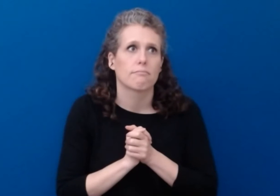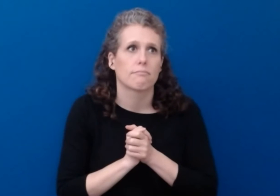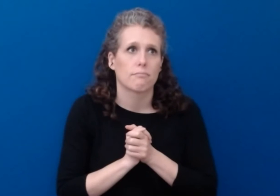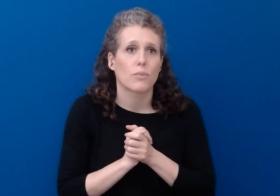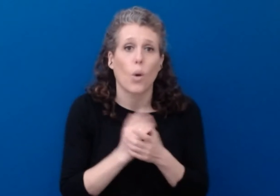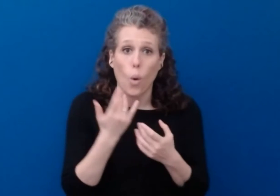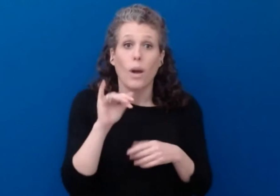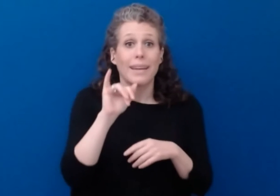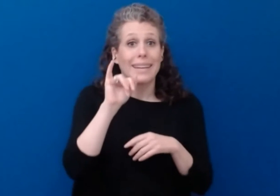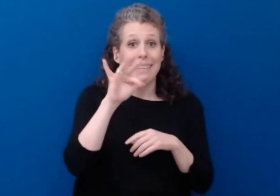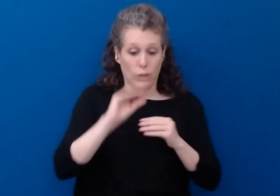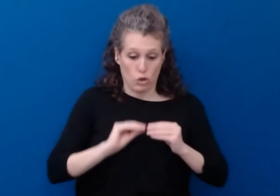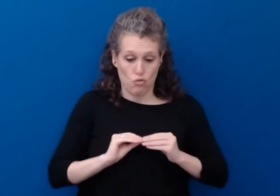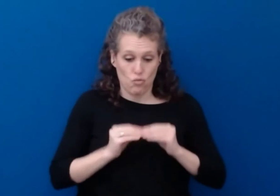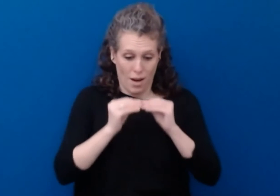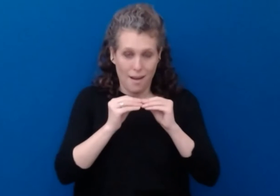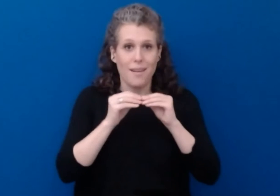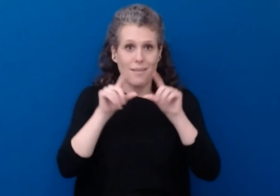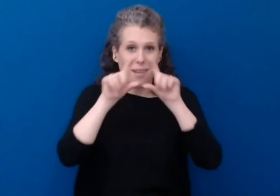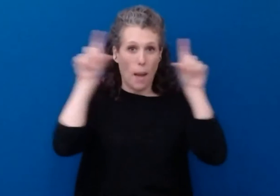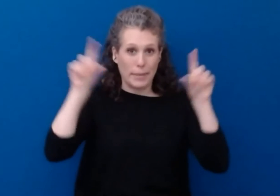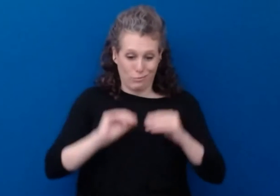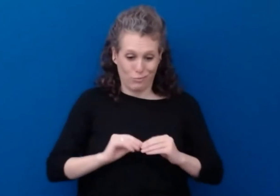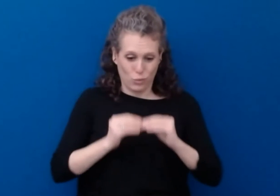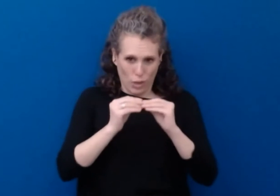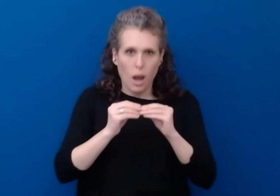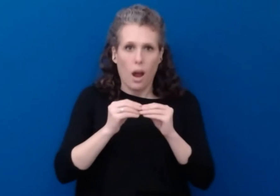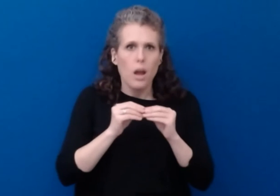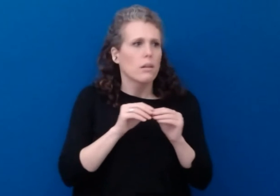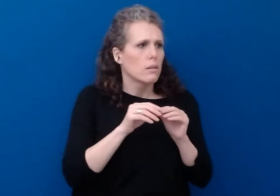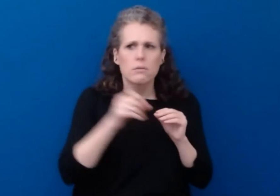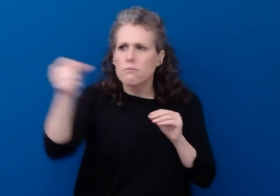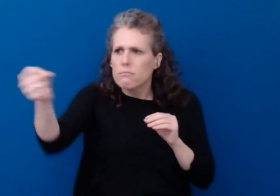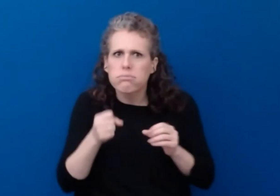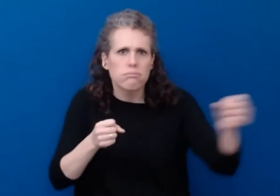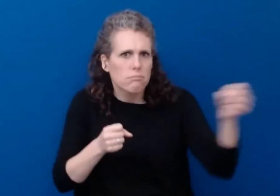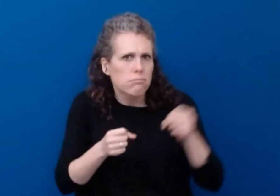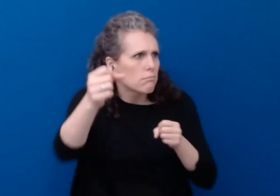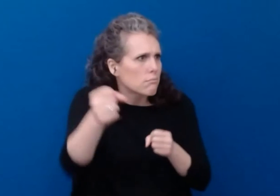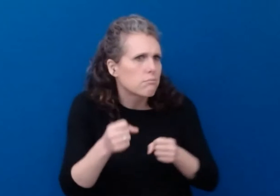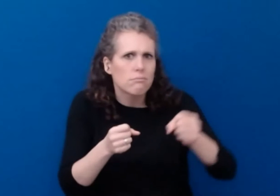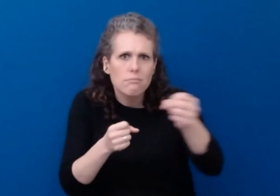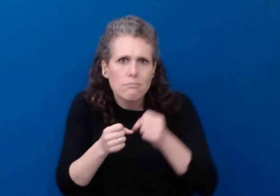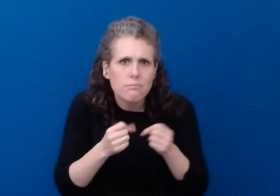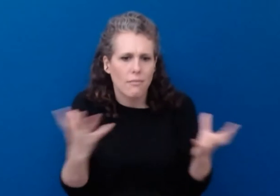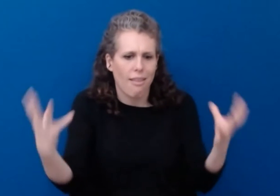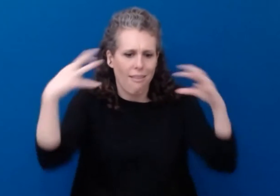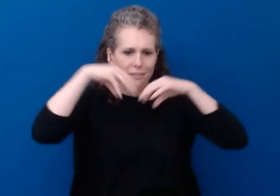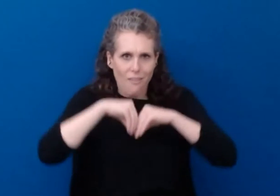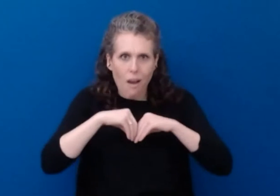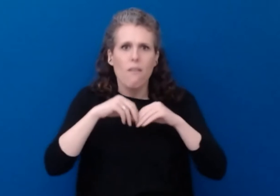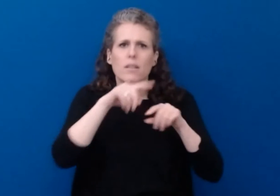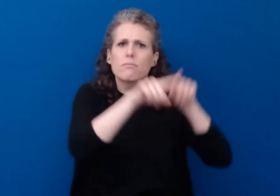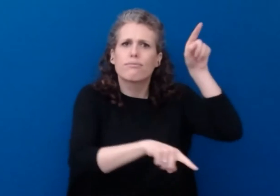needs at the same time, they have the same interests often. So I mean, this I think is a good way to work, to start